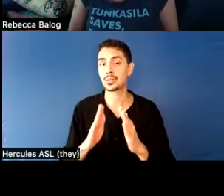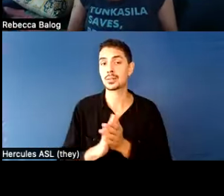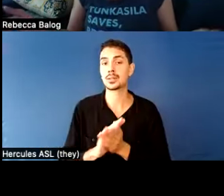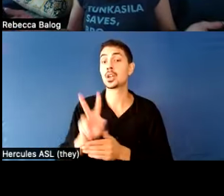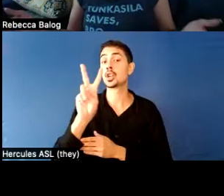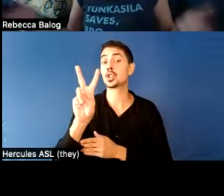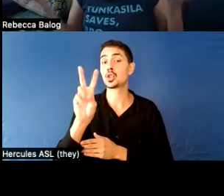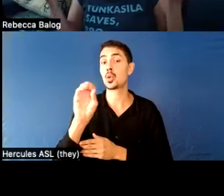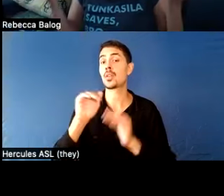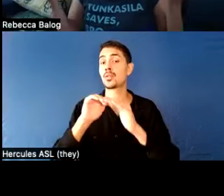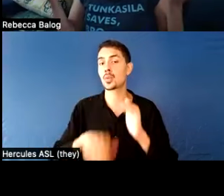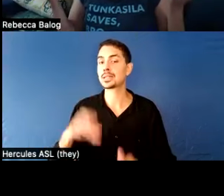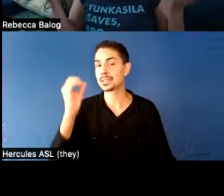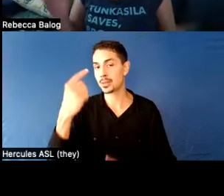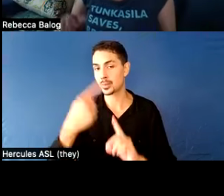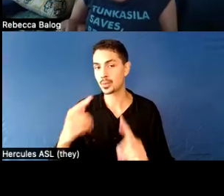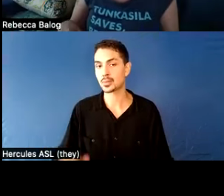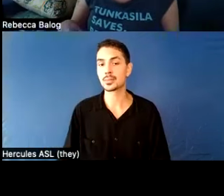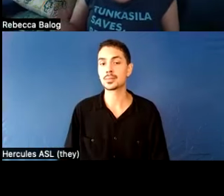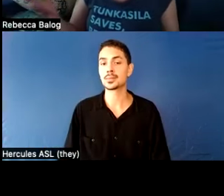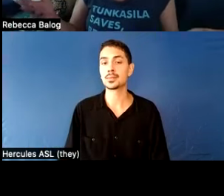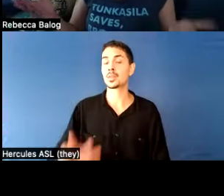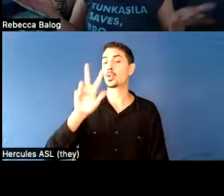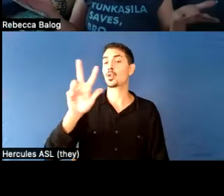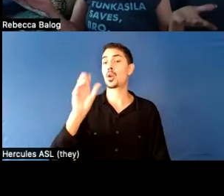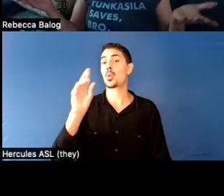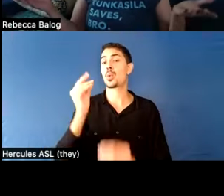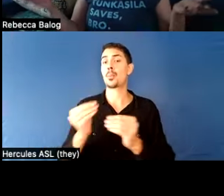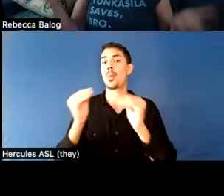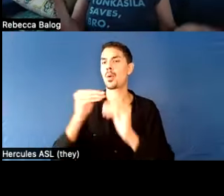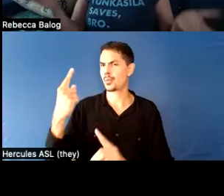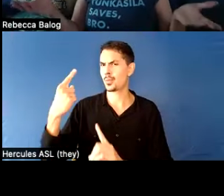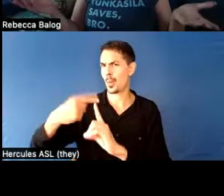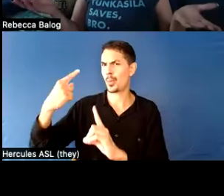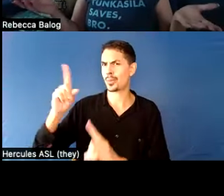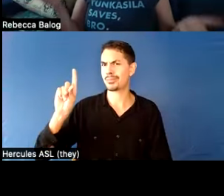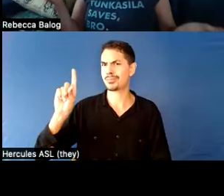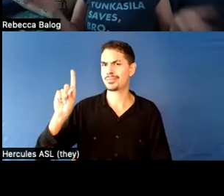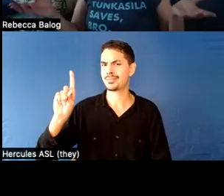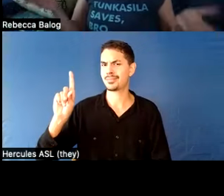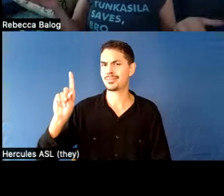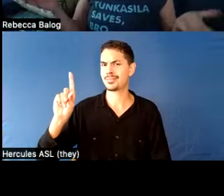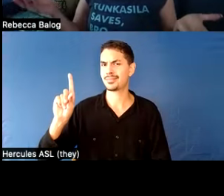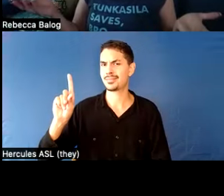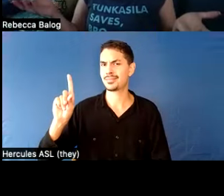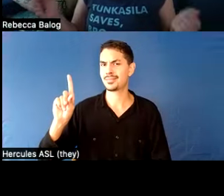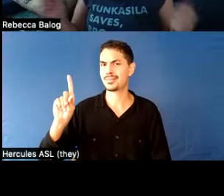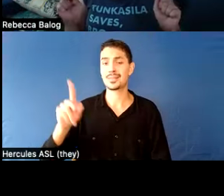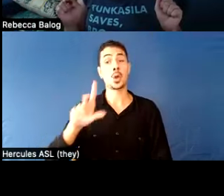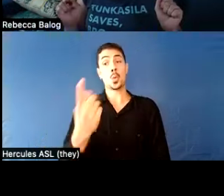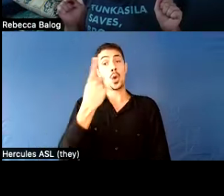fewer, 0 points. 3 or more, 1 point. So a risk assessment is if you have 3 or more